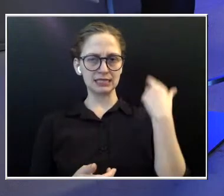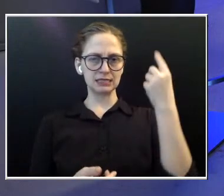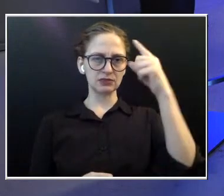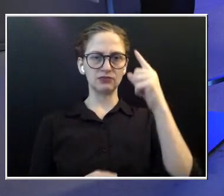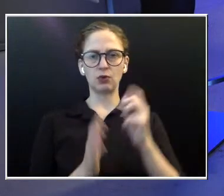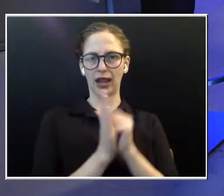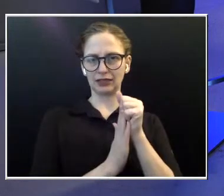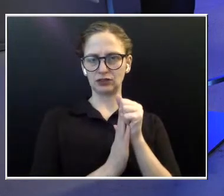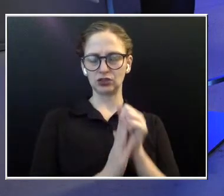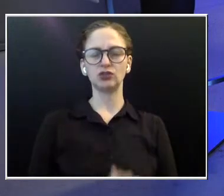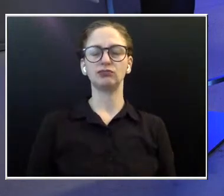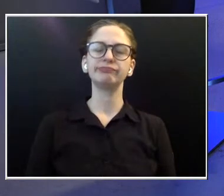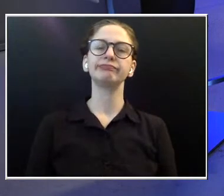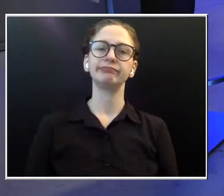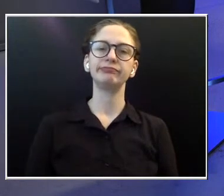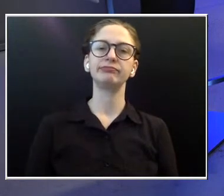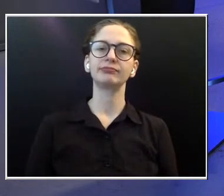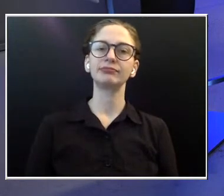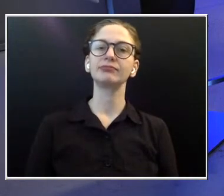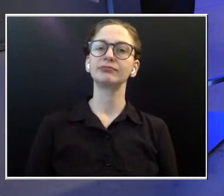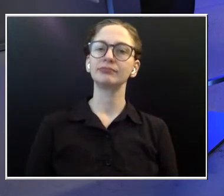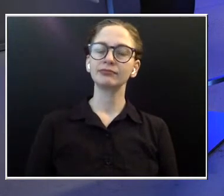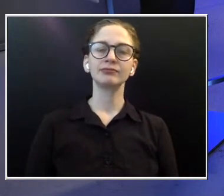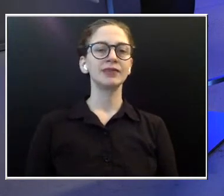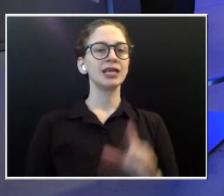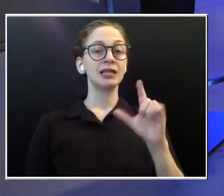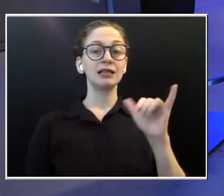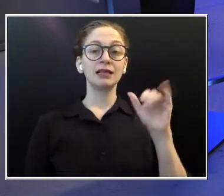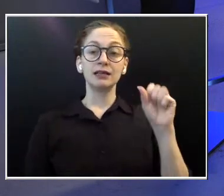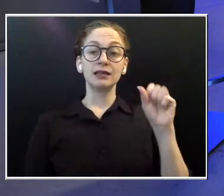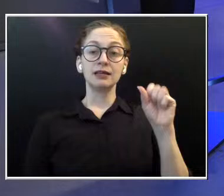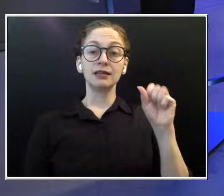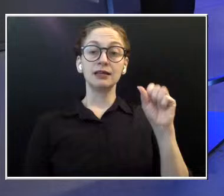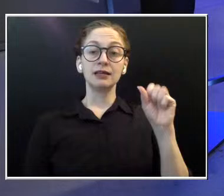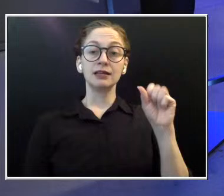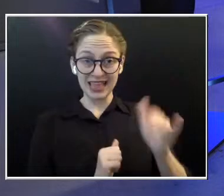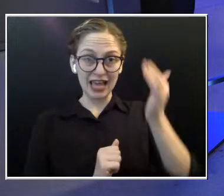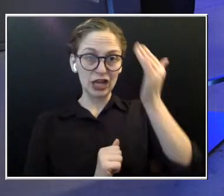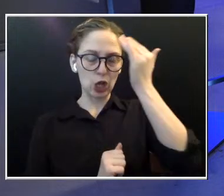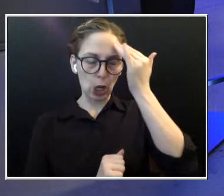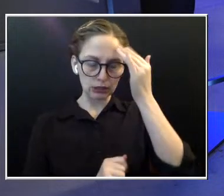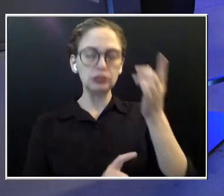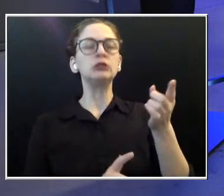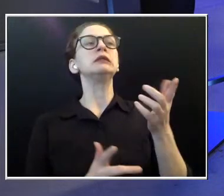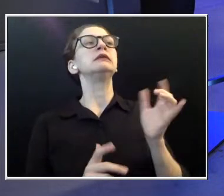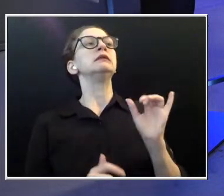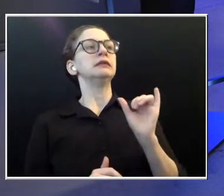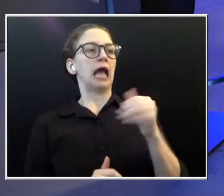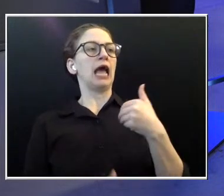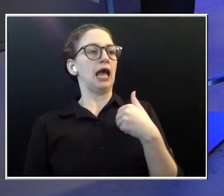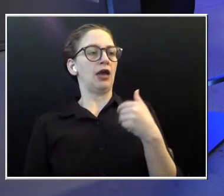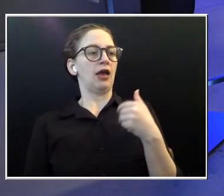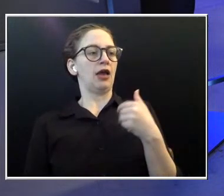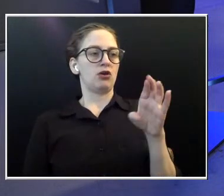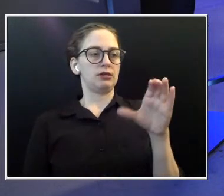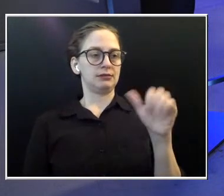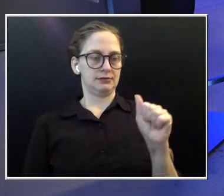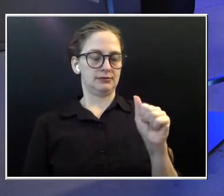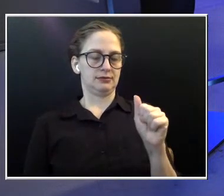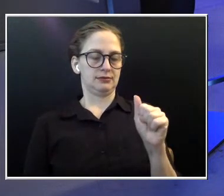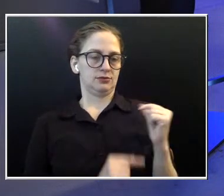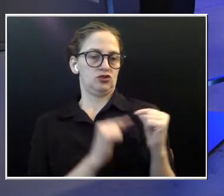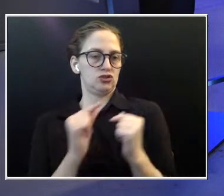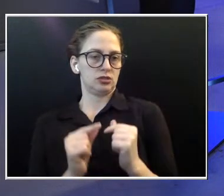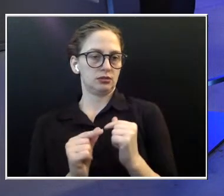know, Lisa, armed with this knowledge that you had the BRCA gene, you had some choices. You could do nothing, or you could